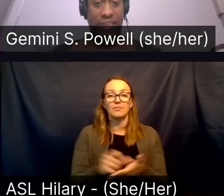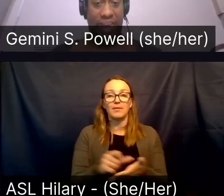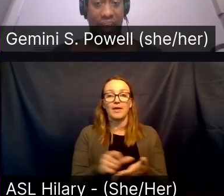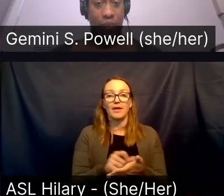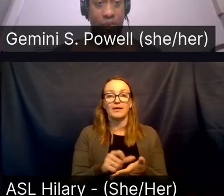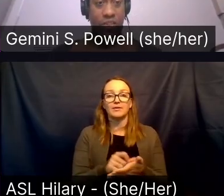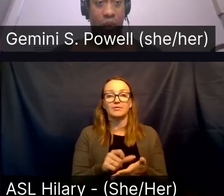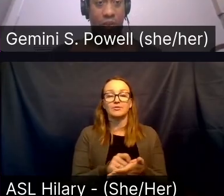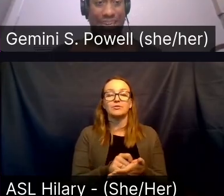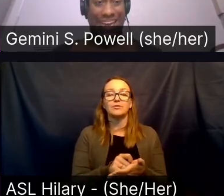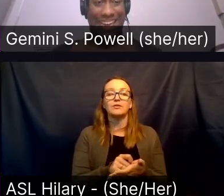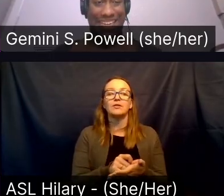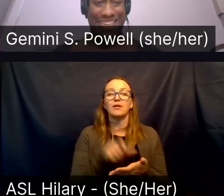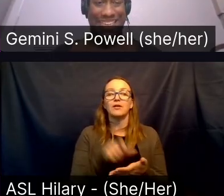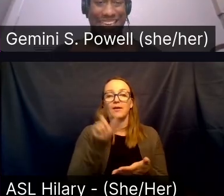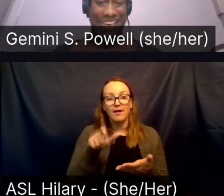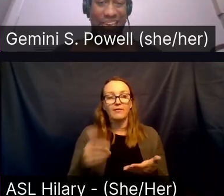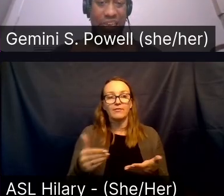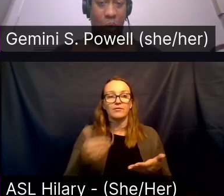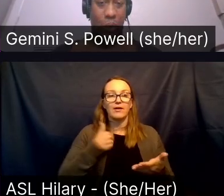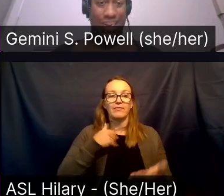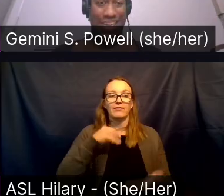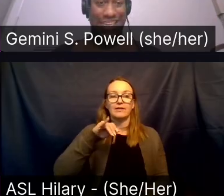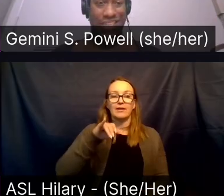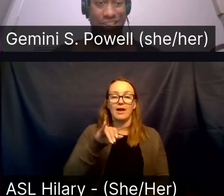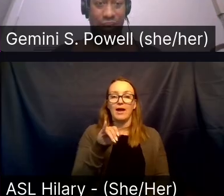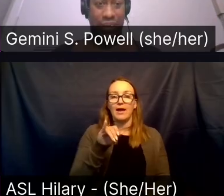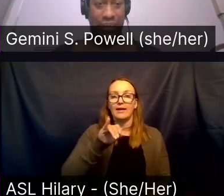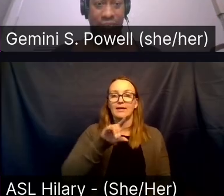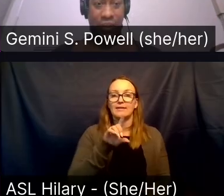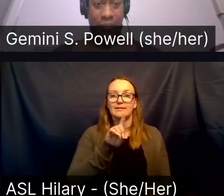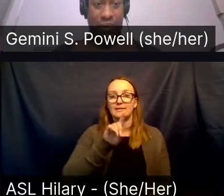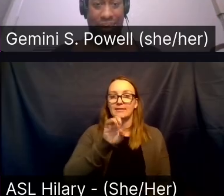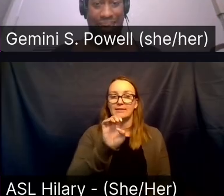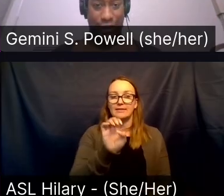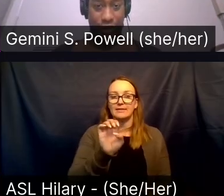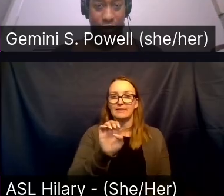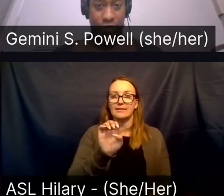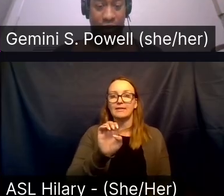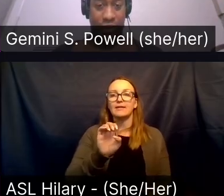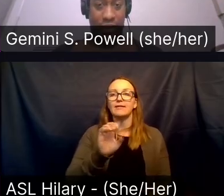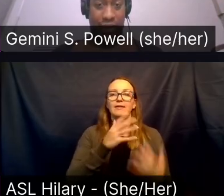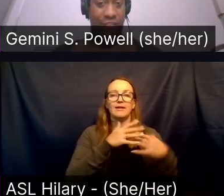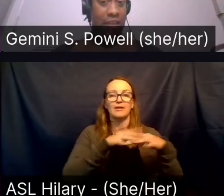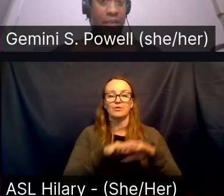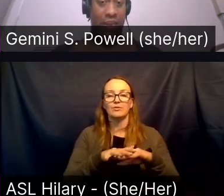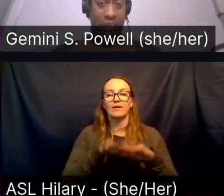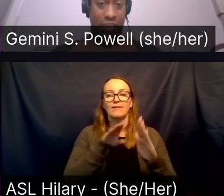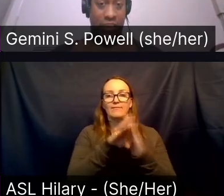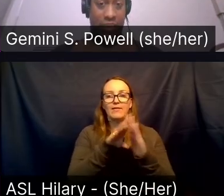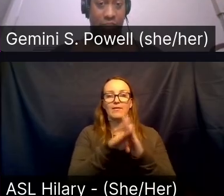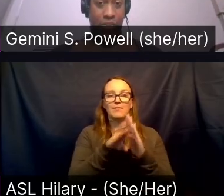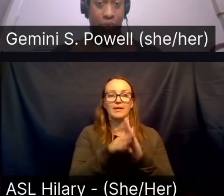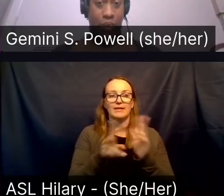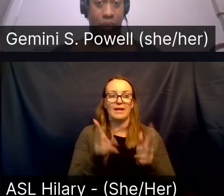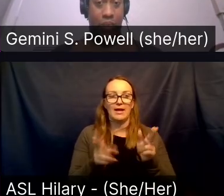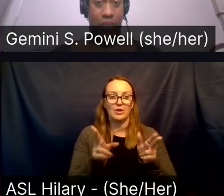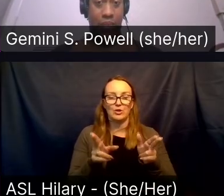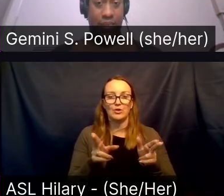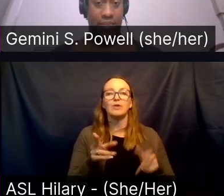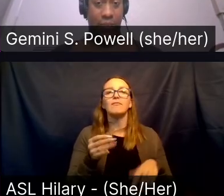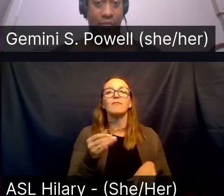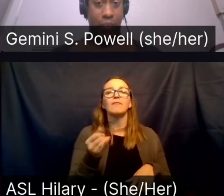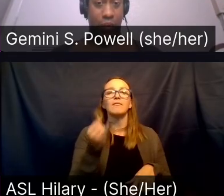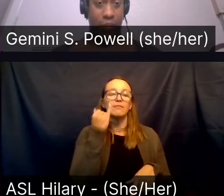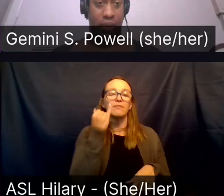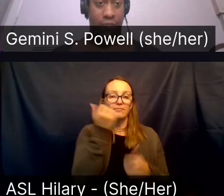to want to have what is called an IDE, or an Integrated Development Editor. If anybody took a chance to